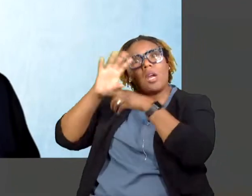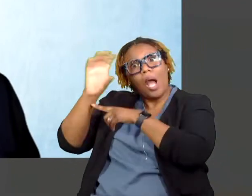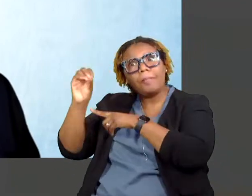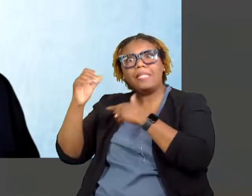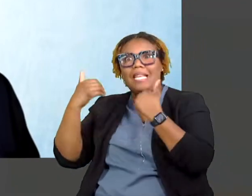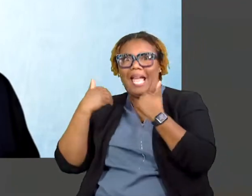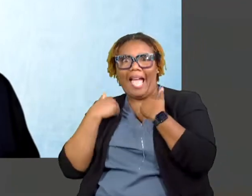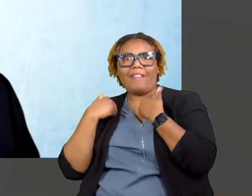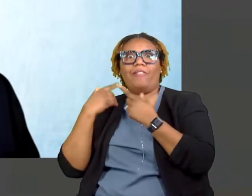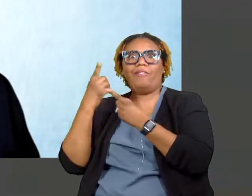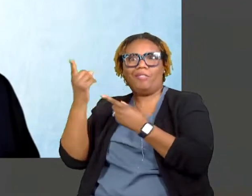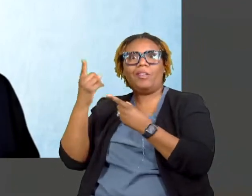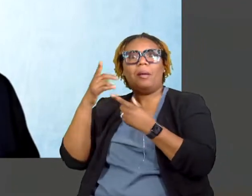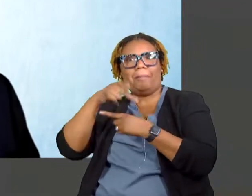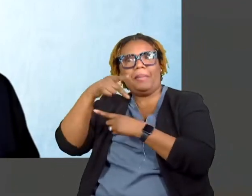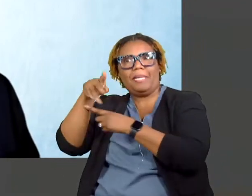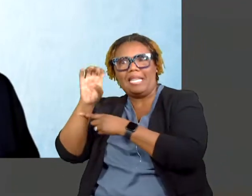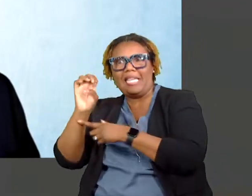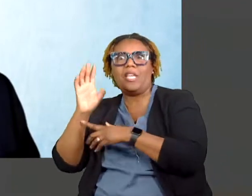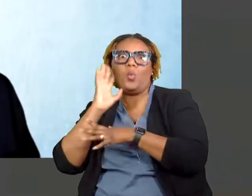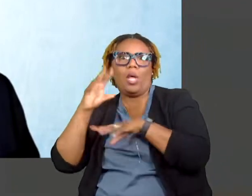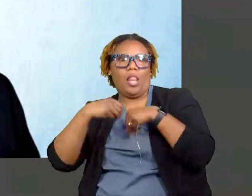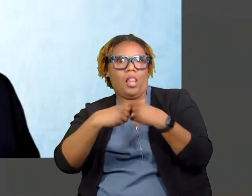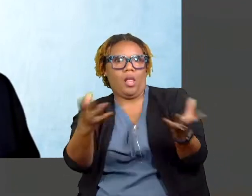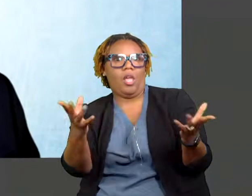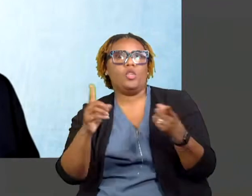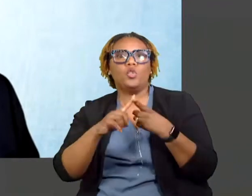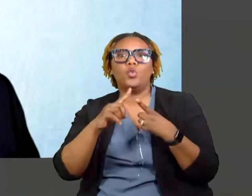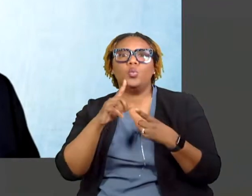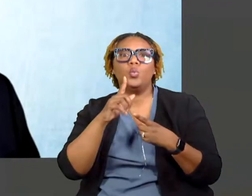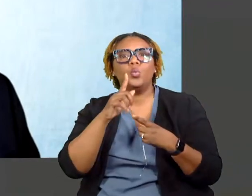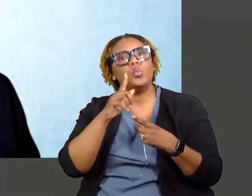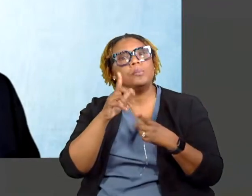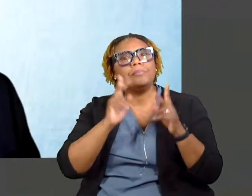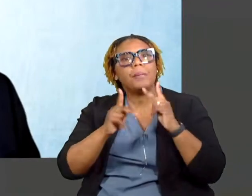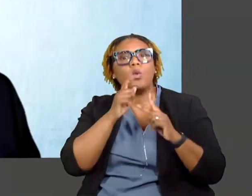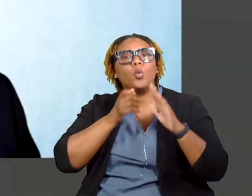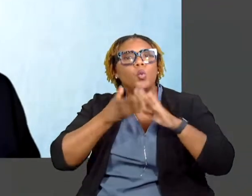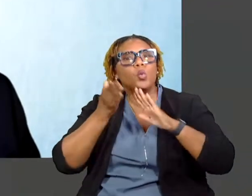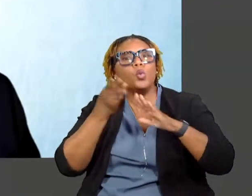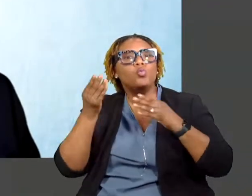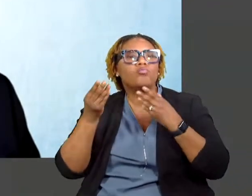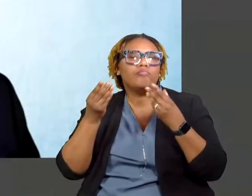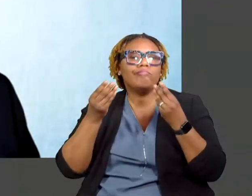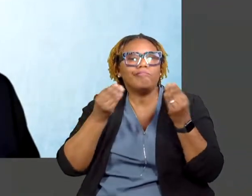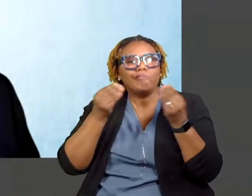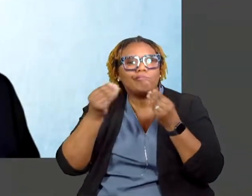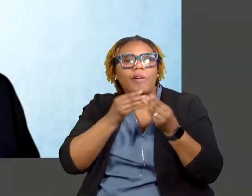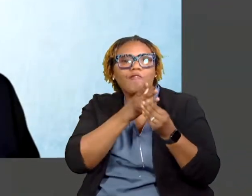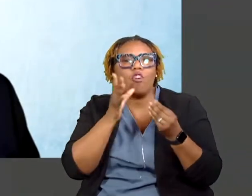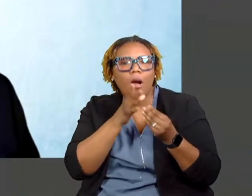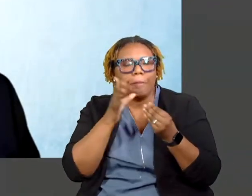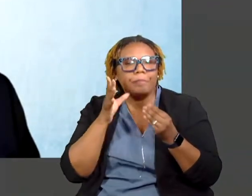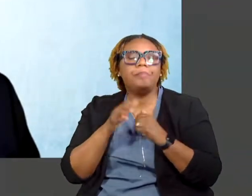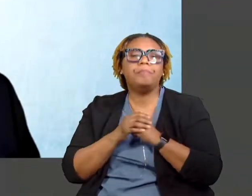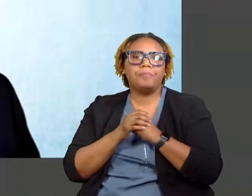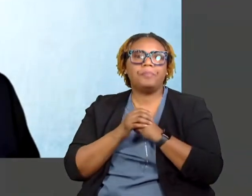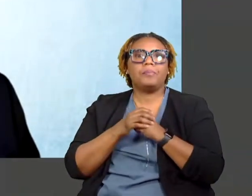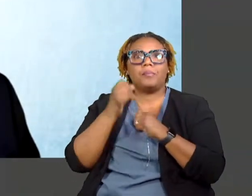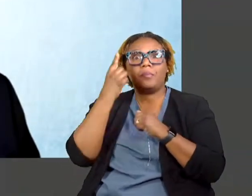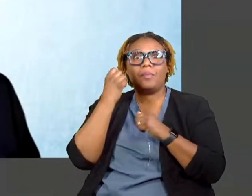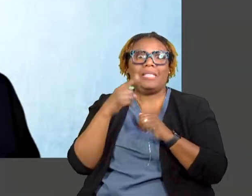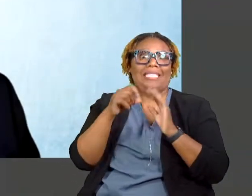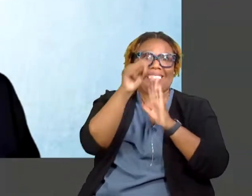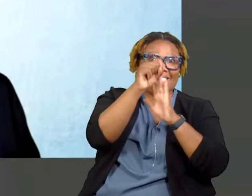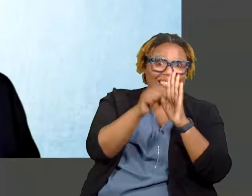community. At ASPR, we have been with our partners in public health at the state, territorial, local,